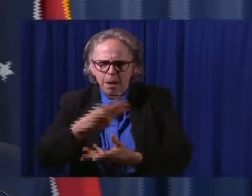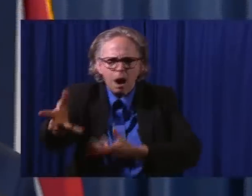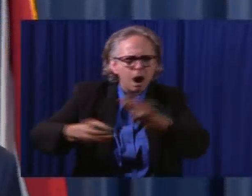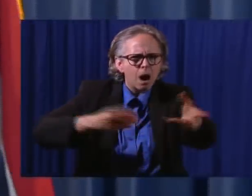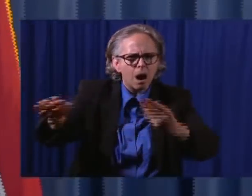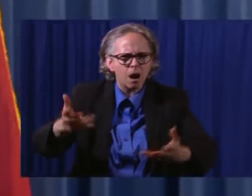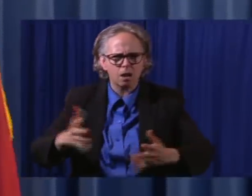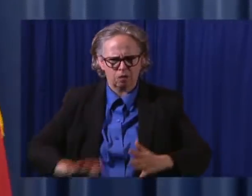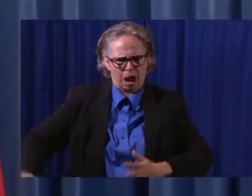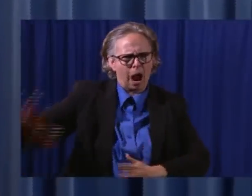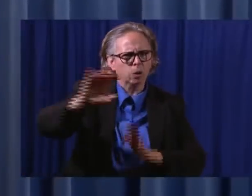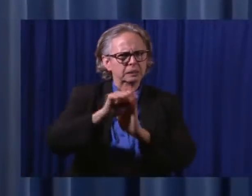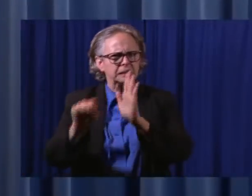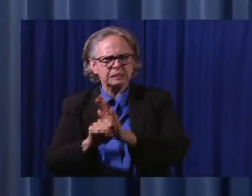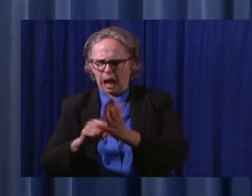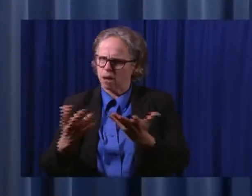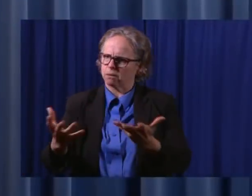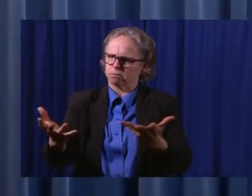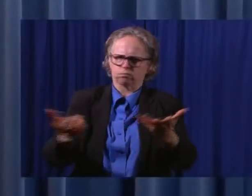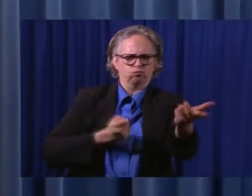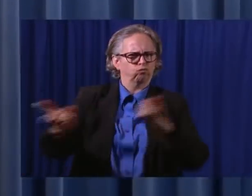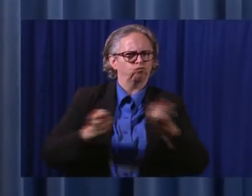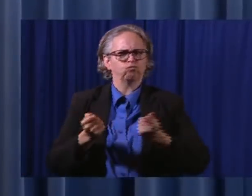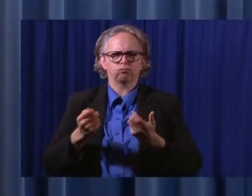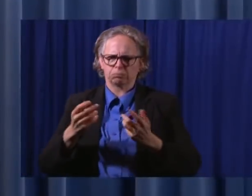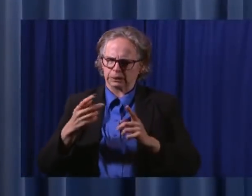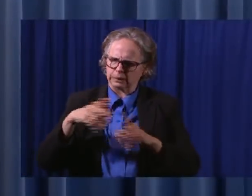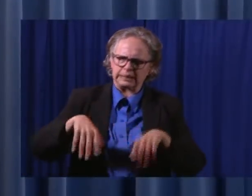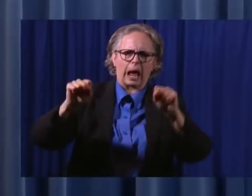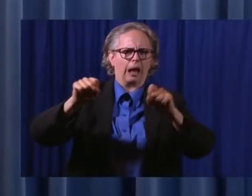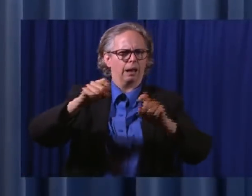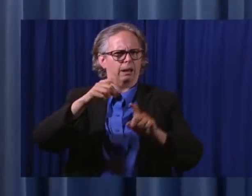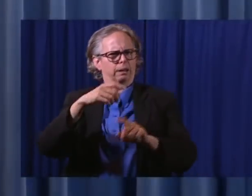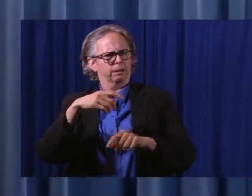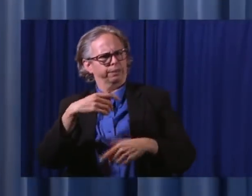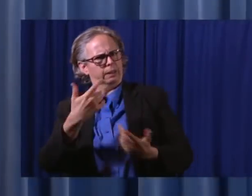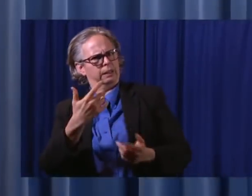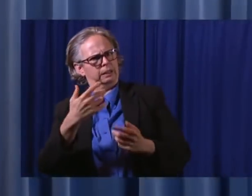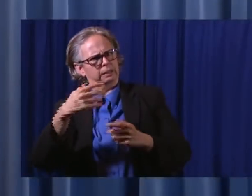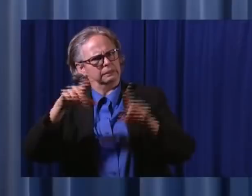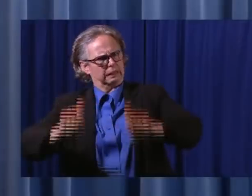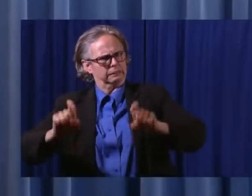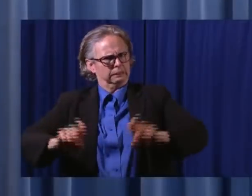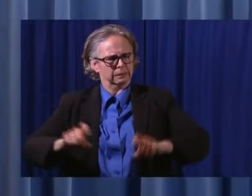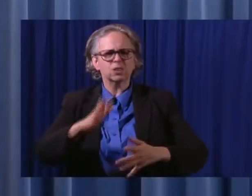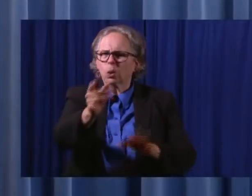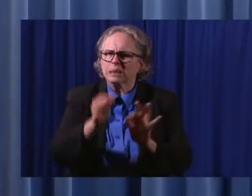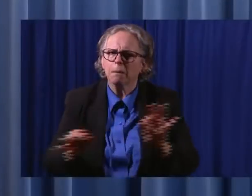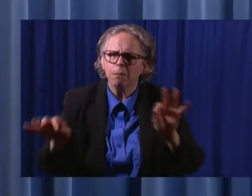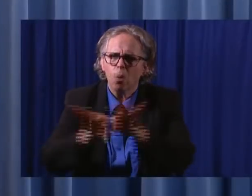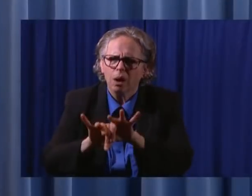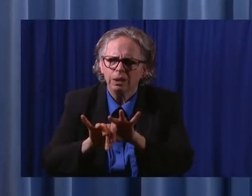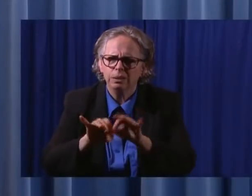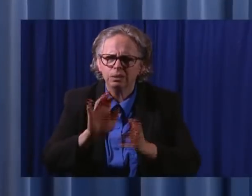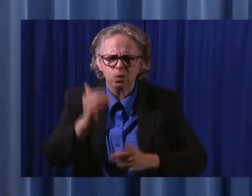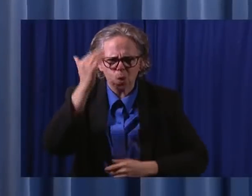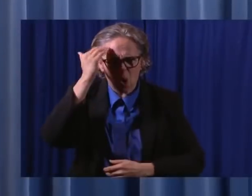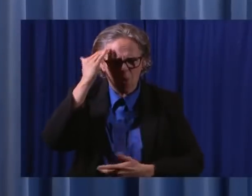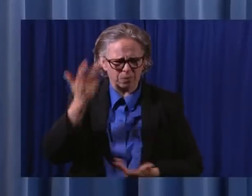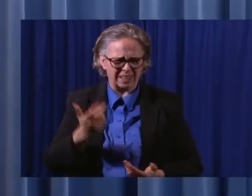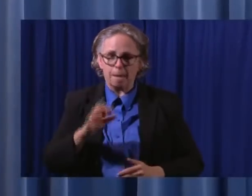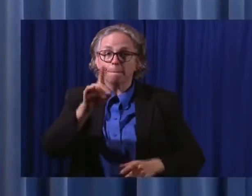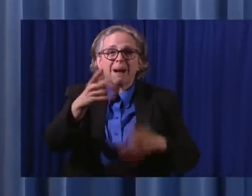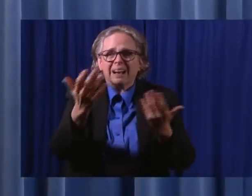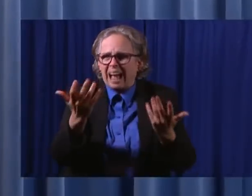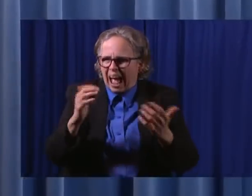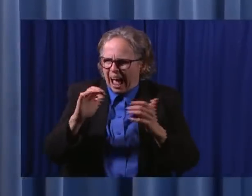state getting those numbers up. The testing is so very important, so we can determine who has it, because many people have it